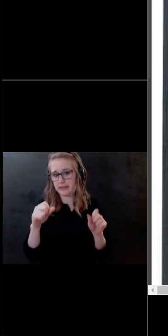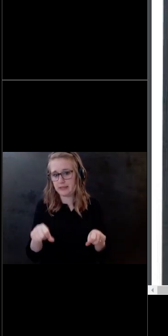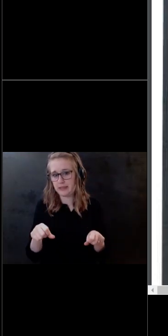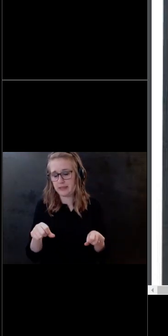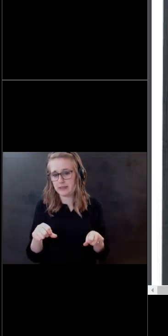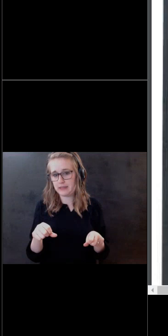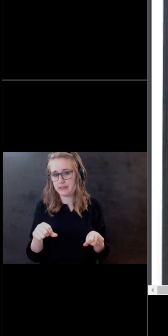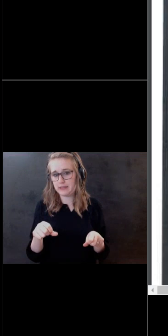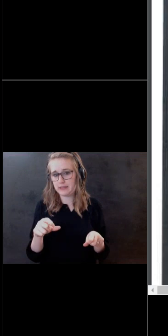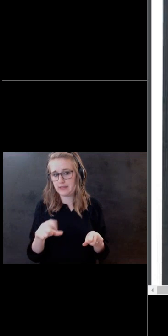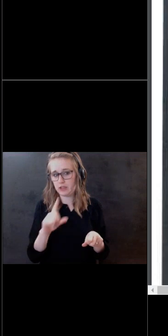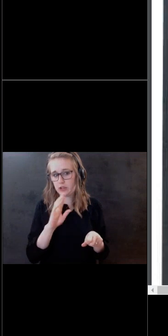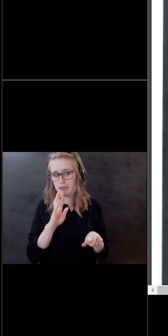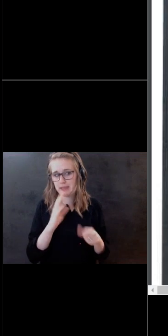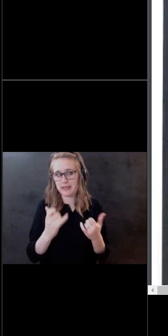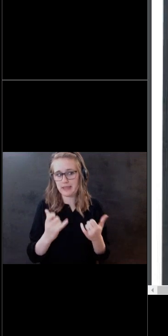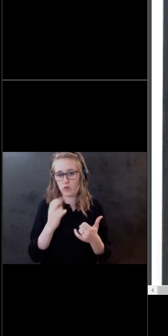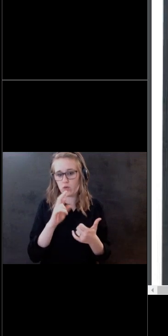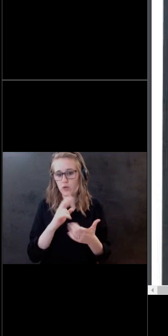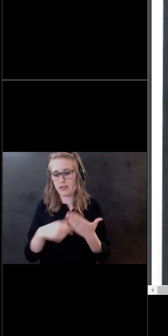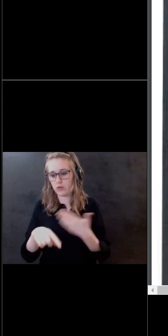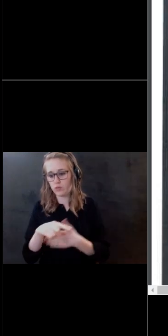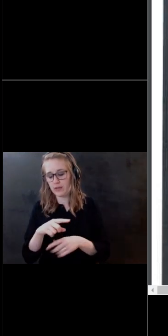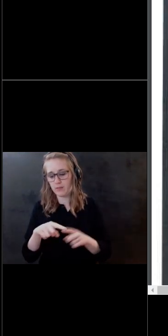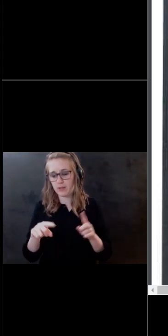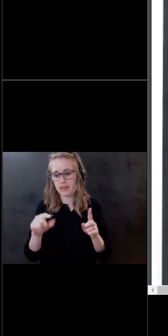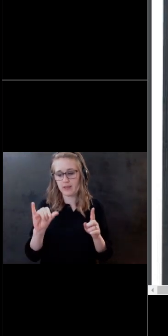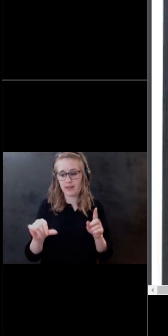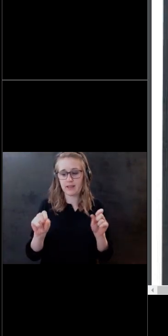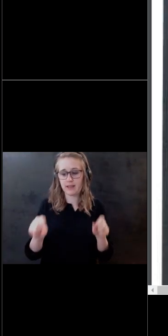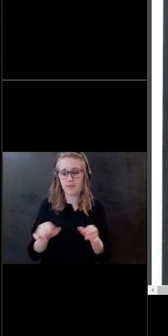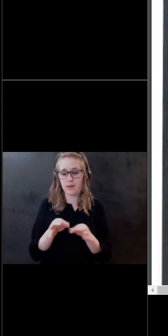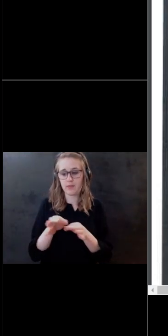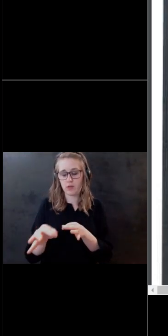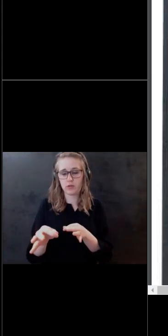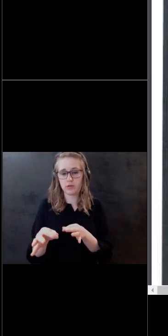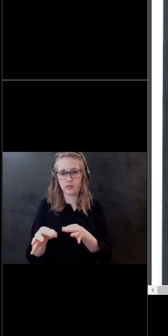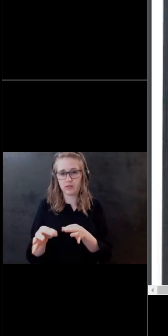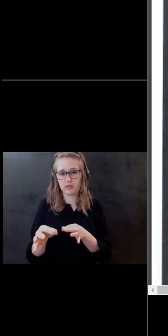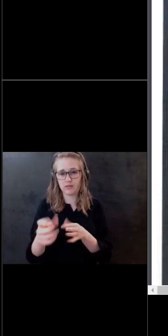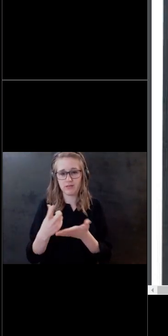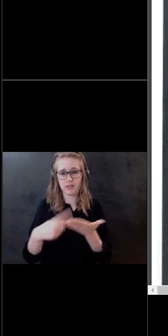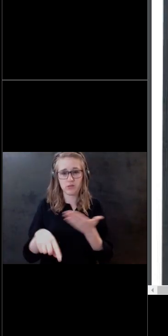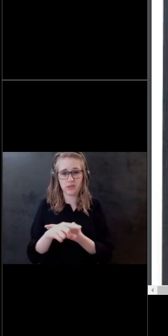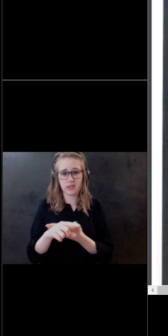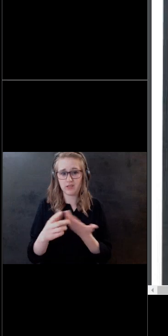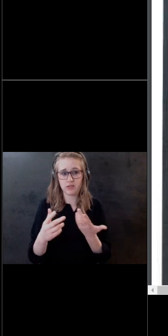if I need to speak on this now or next week, but that can be postponed with next week. So that way